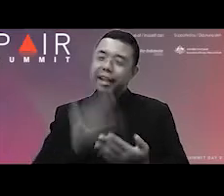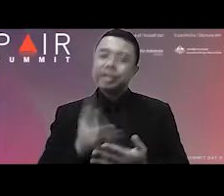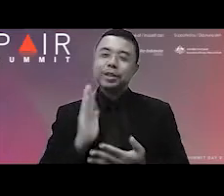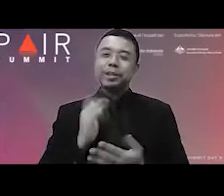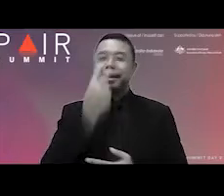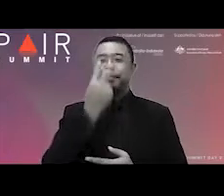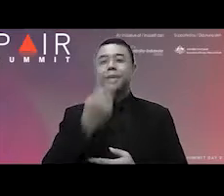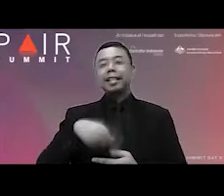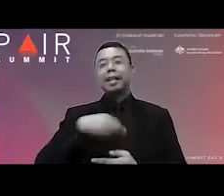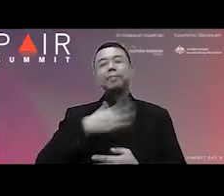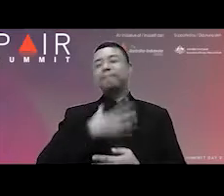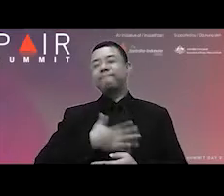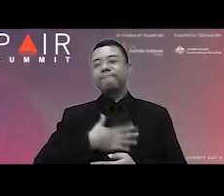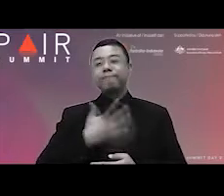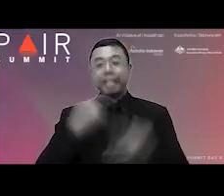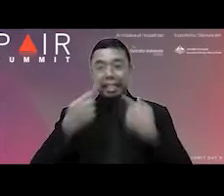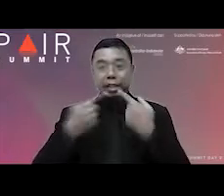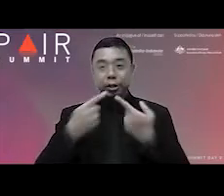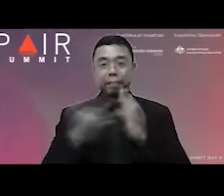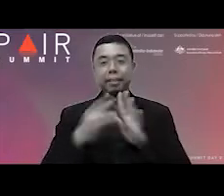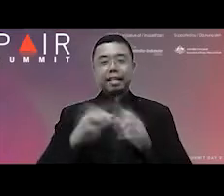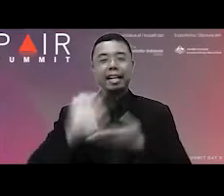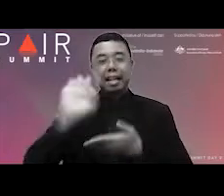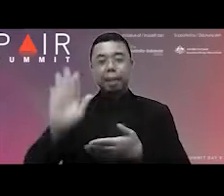later. Thank you.